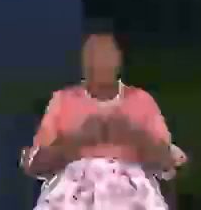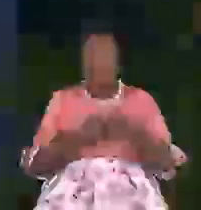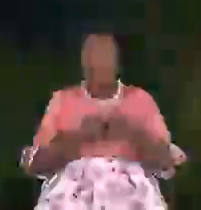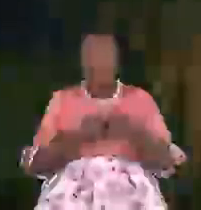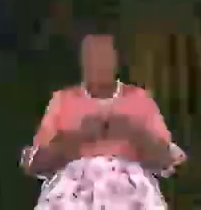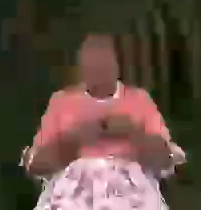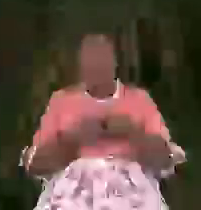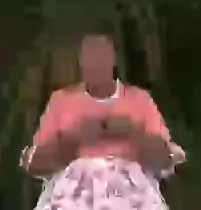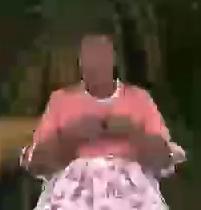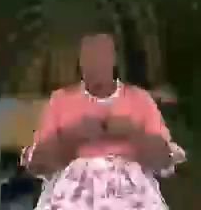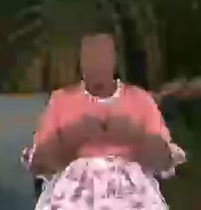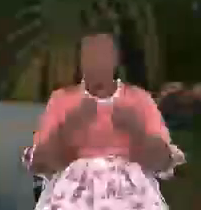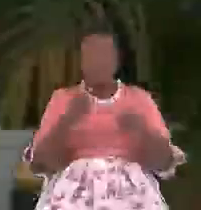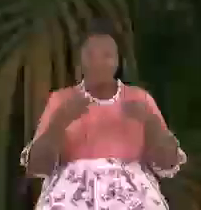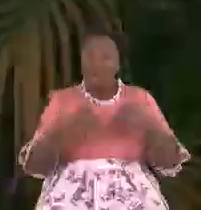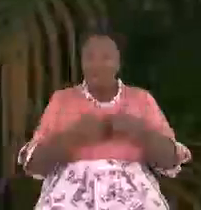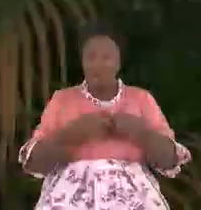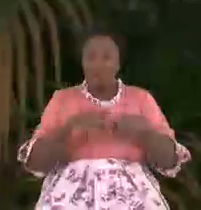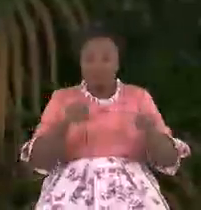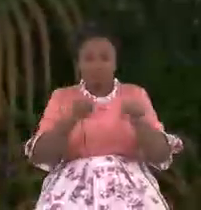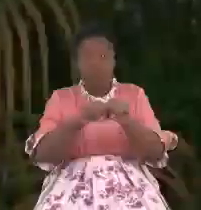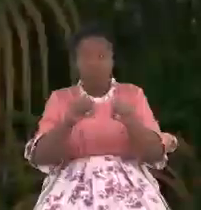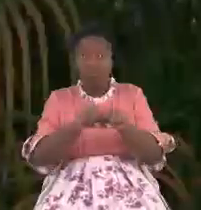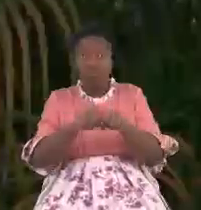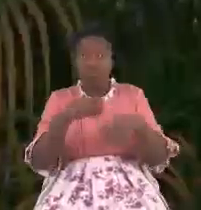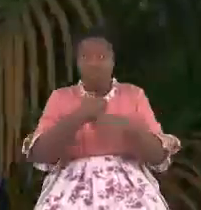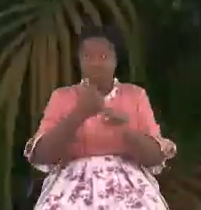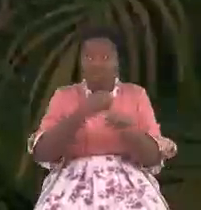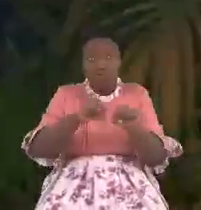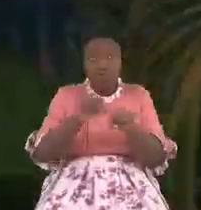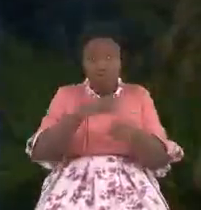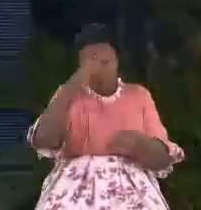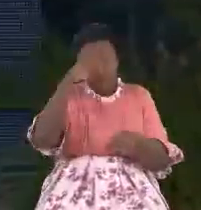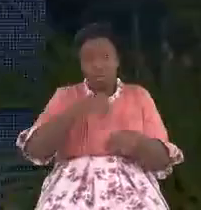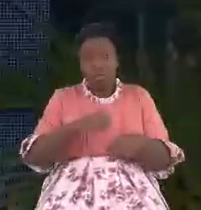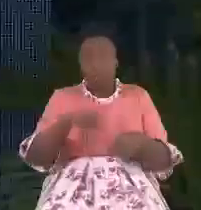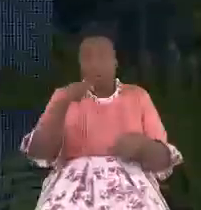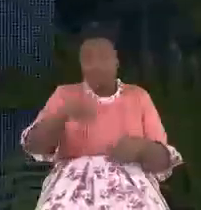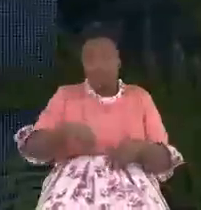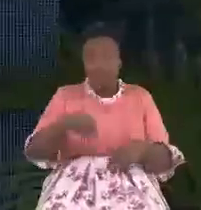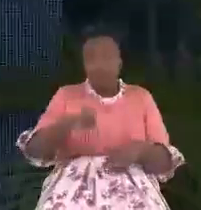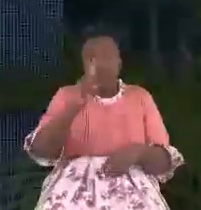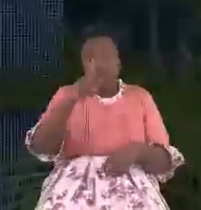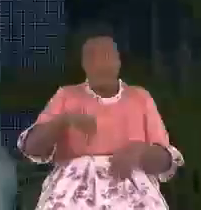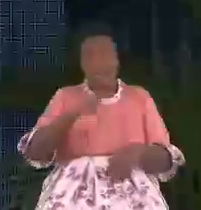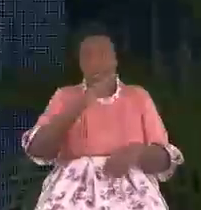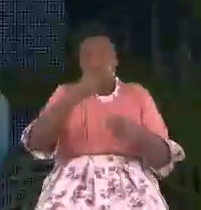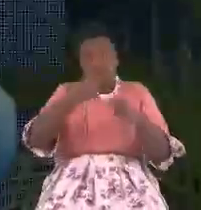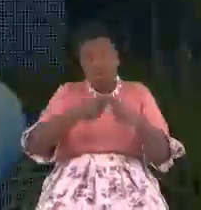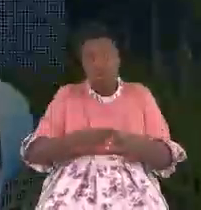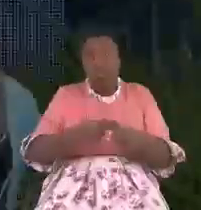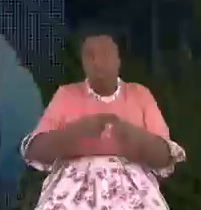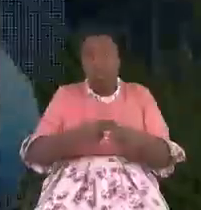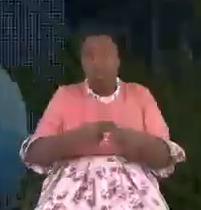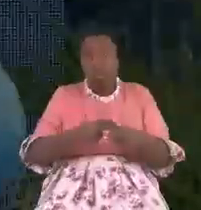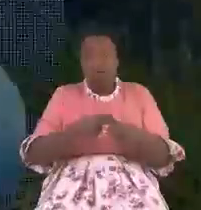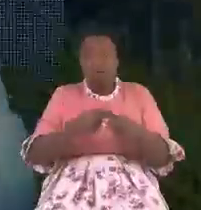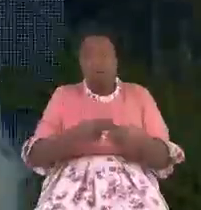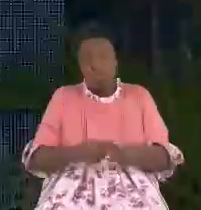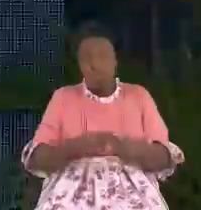on the braces you'll not know anything has happened when you loosen the braces and you know that the